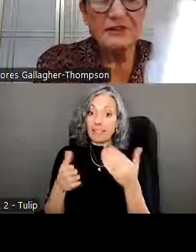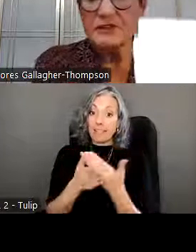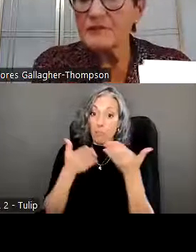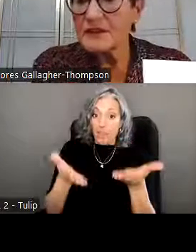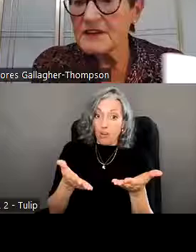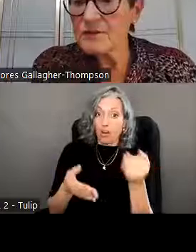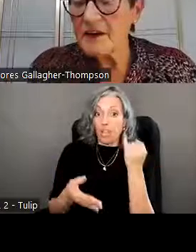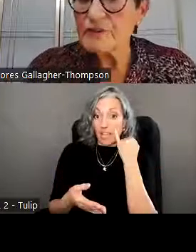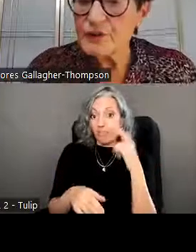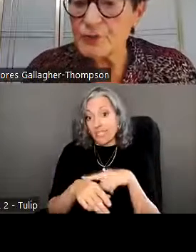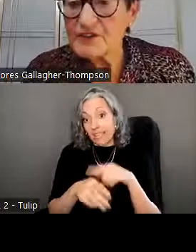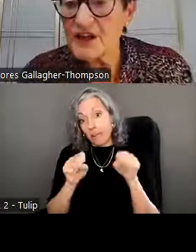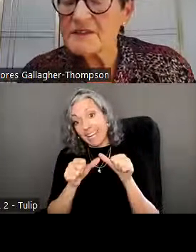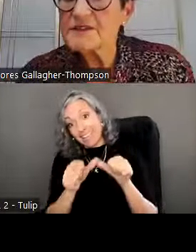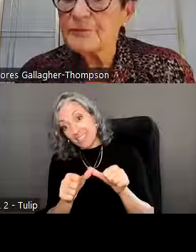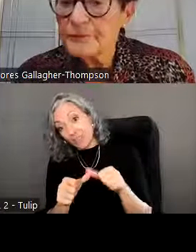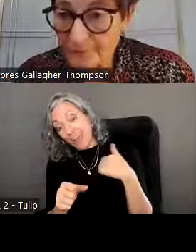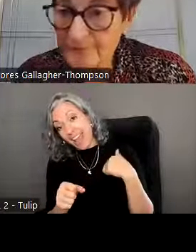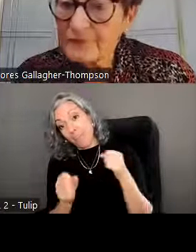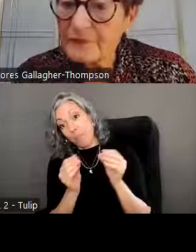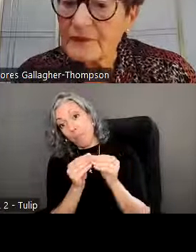I could continue. I have a few more slides.